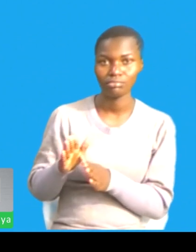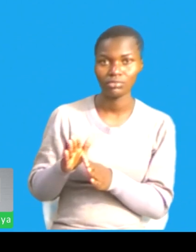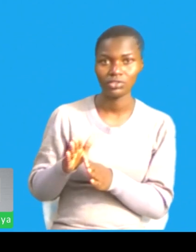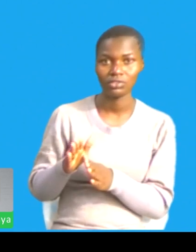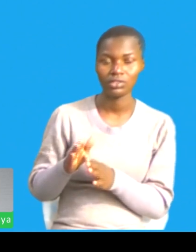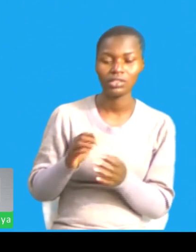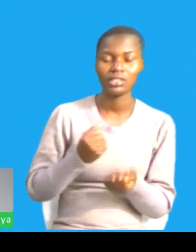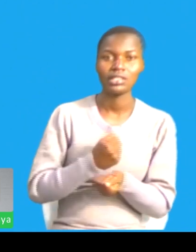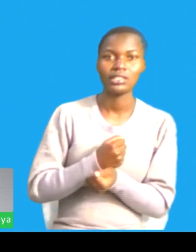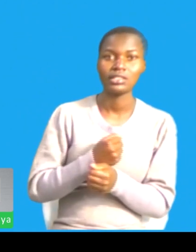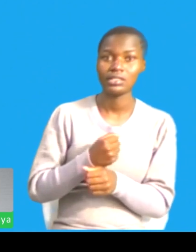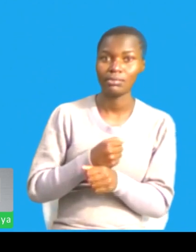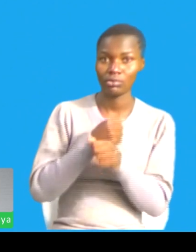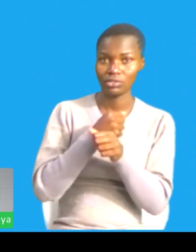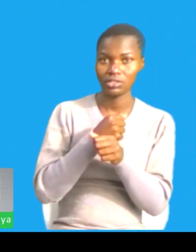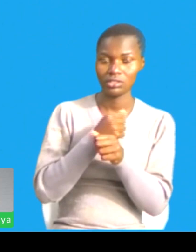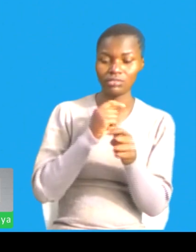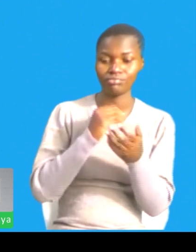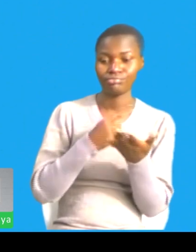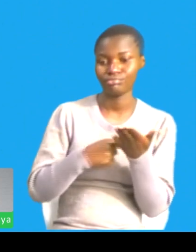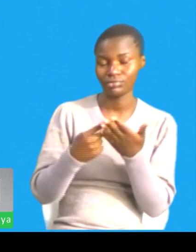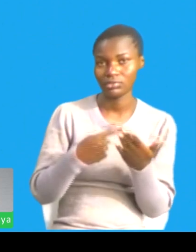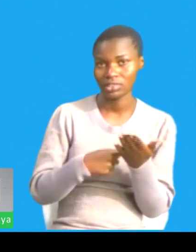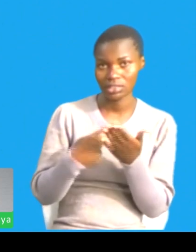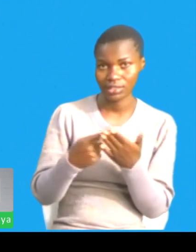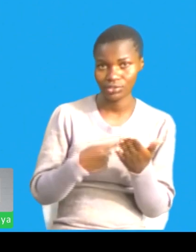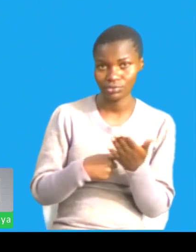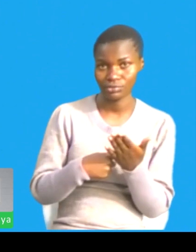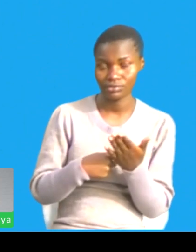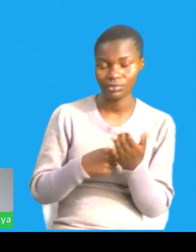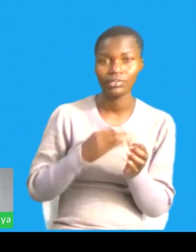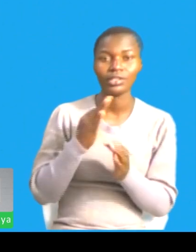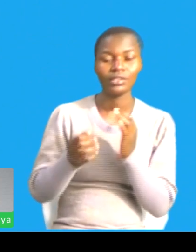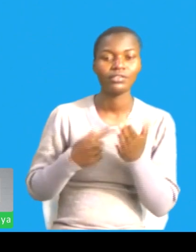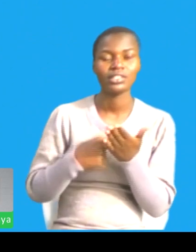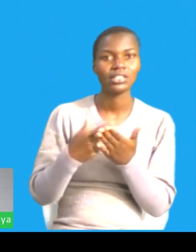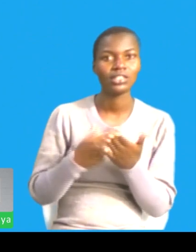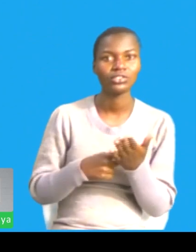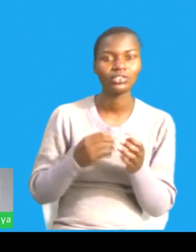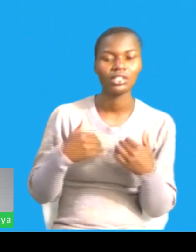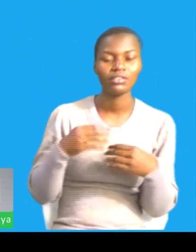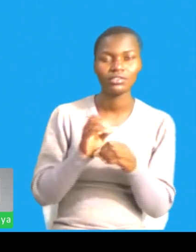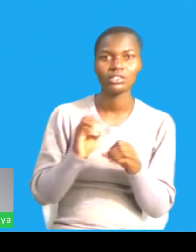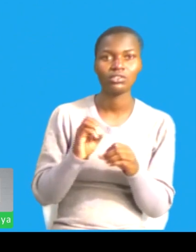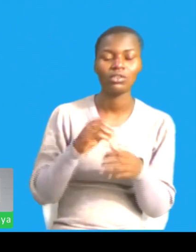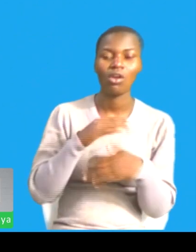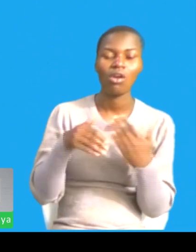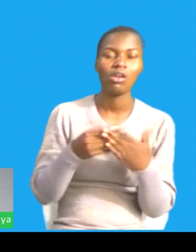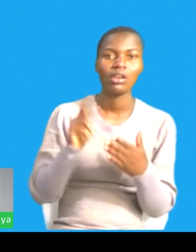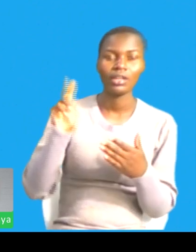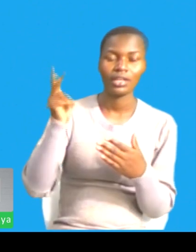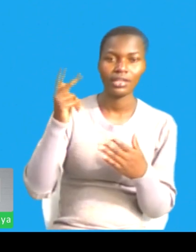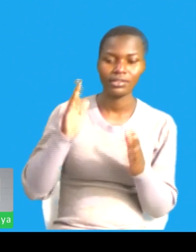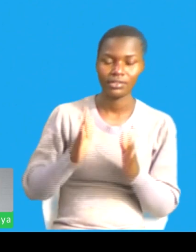dialogue in this country. Right. To a point that ikifika mahali dialogue imekataa, then every Kenyan should join